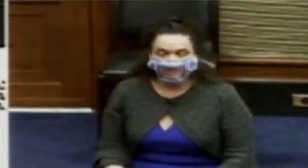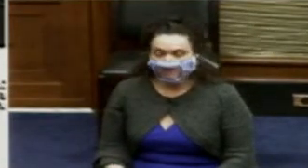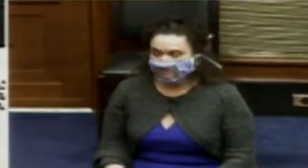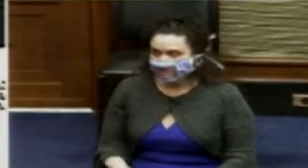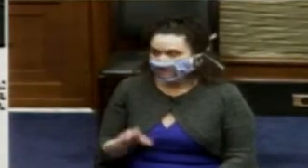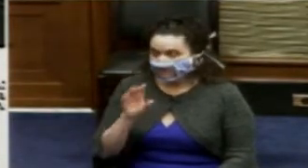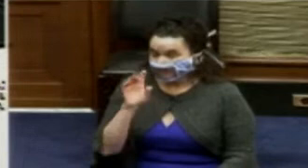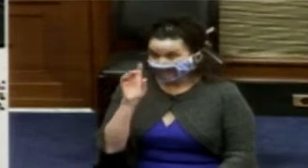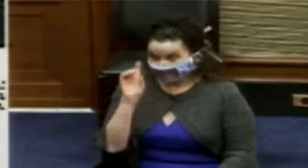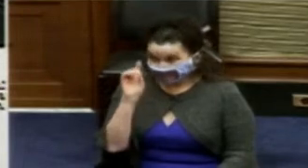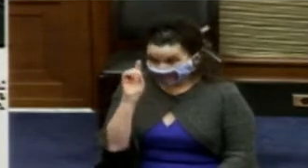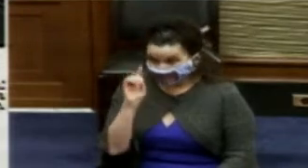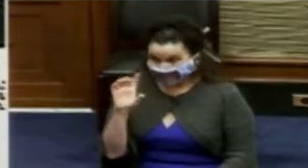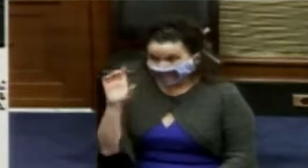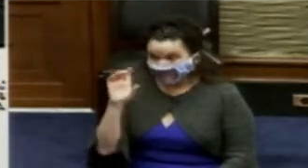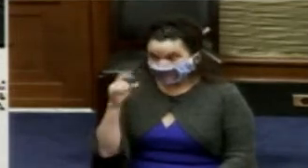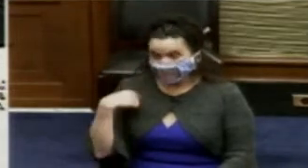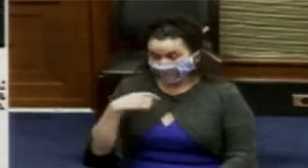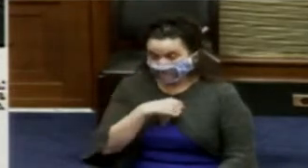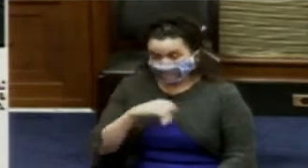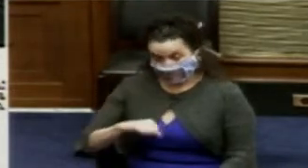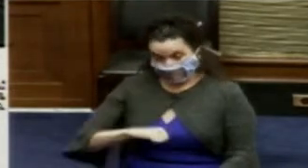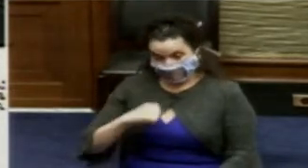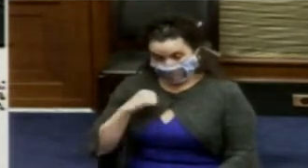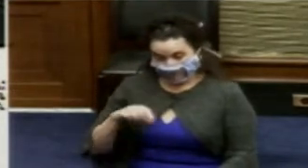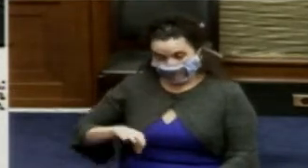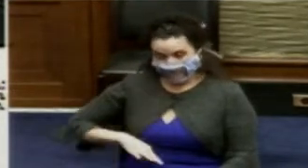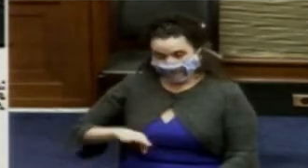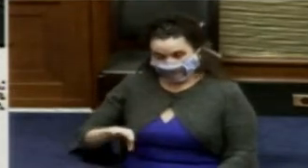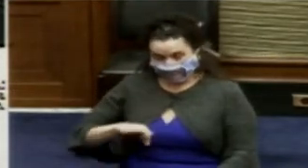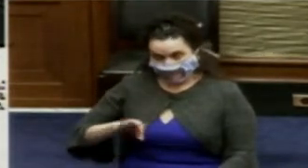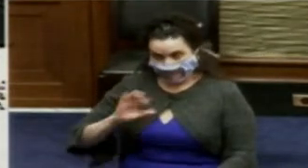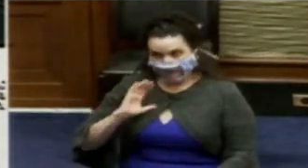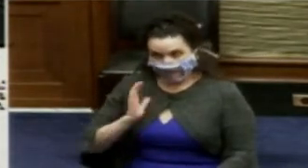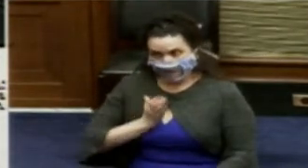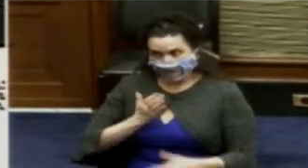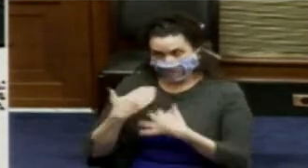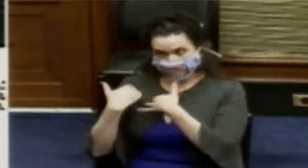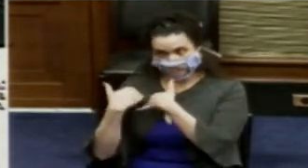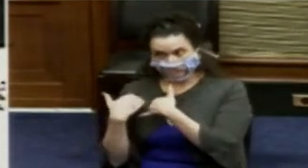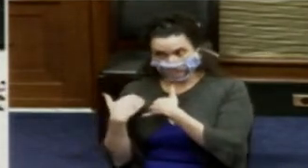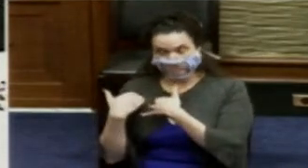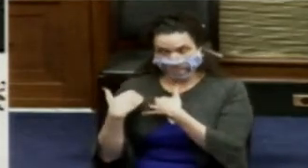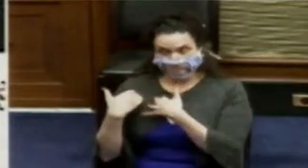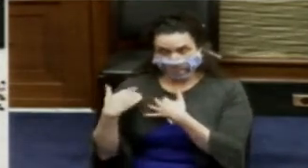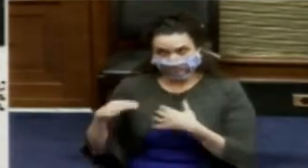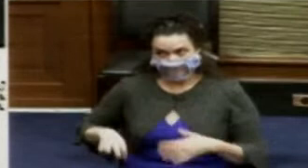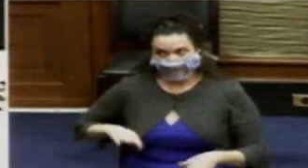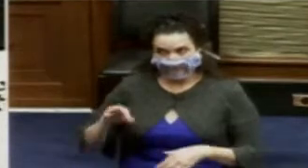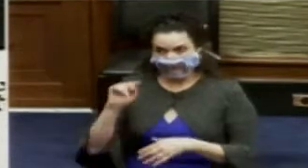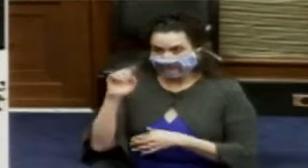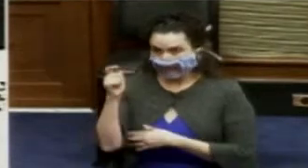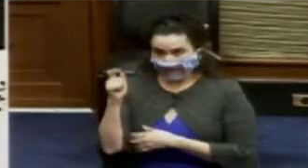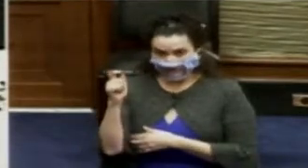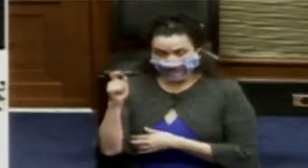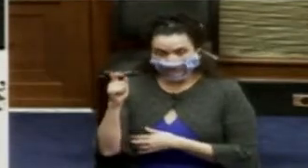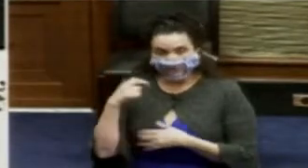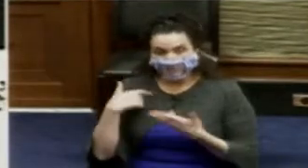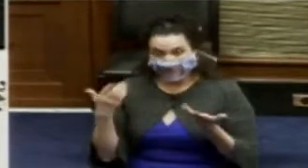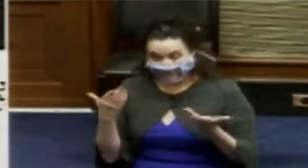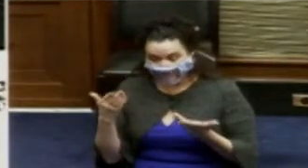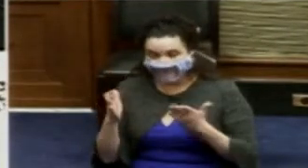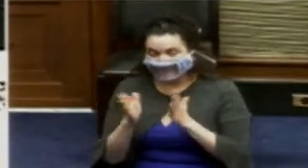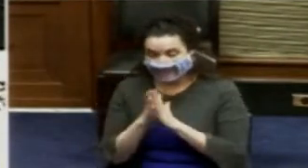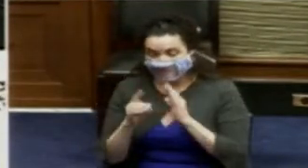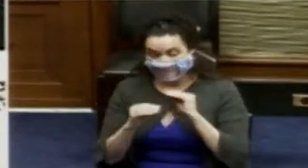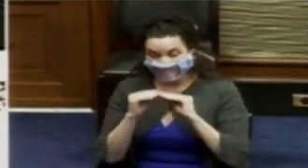is proud to pay its fair share of taxes, Congressman. What we are here to ask you to correct is